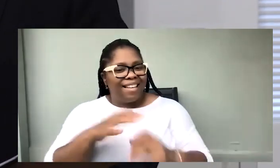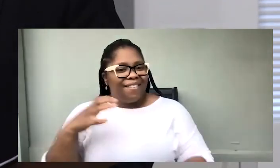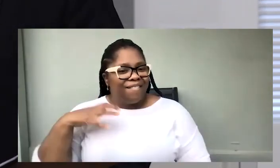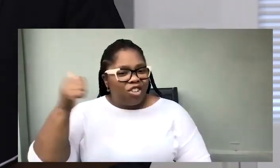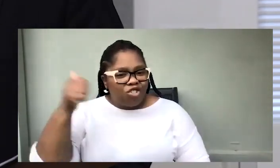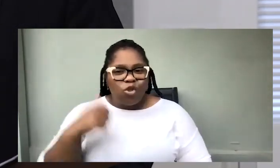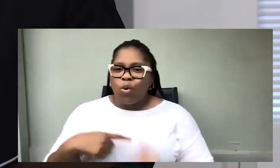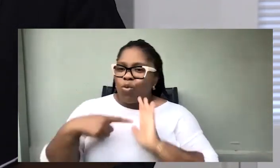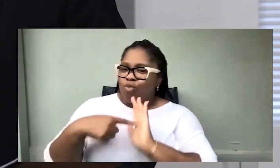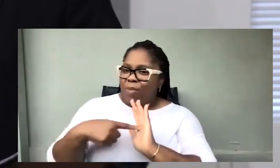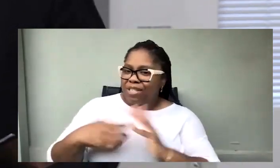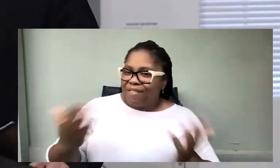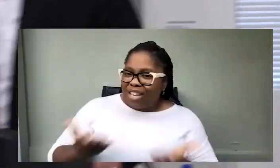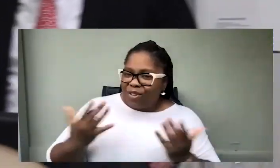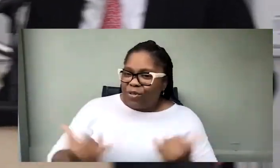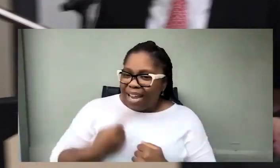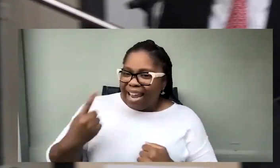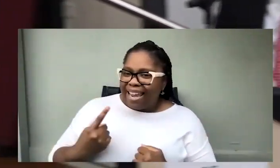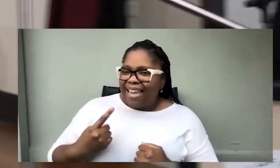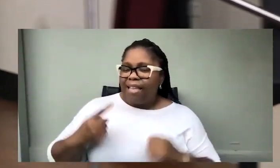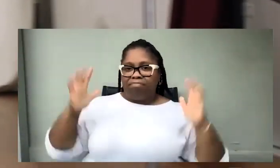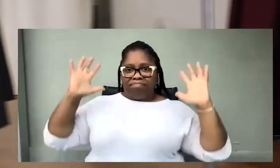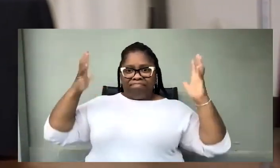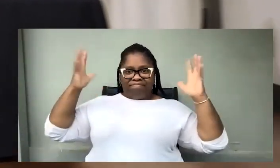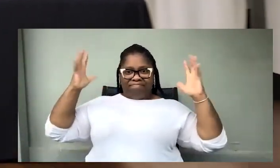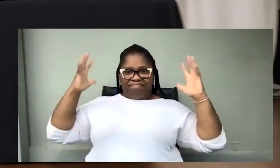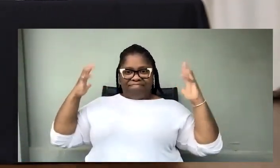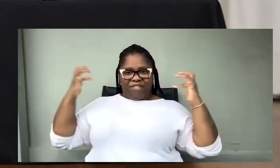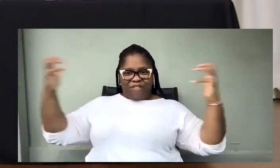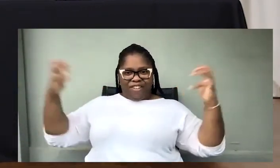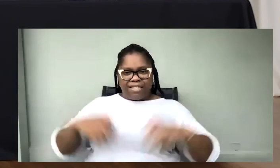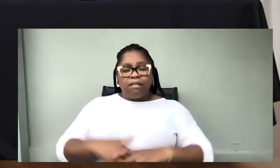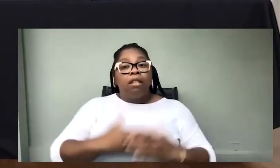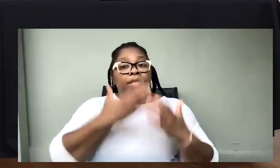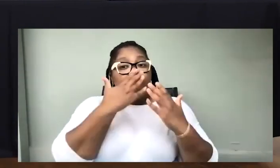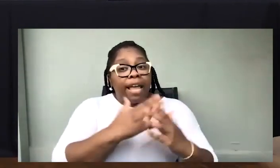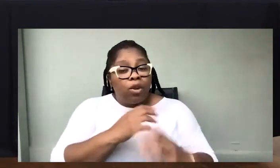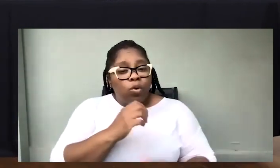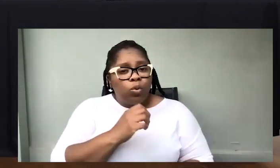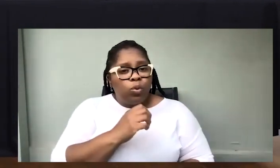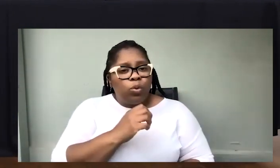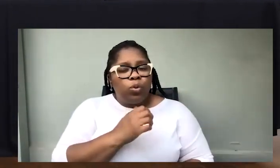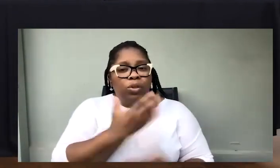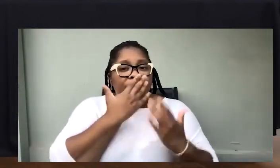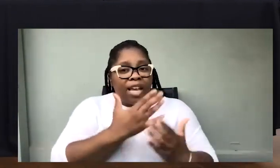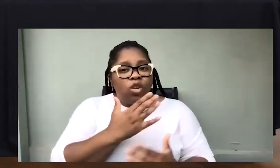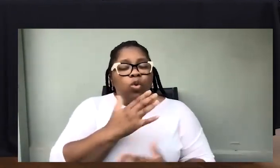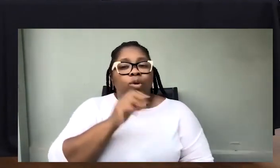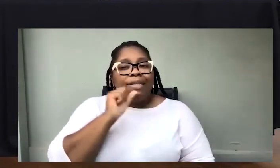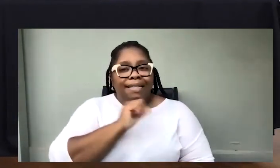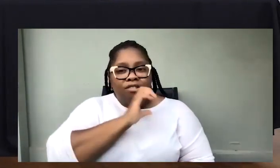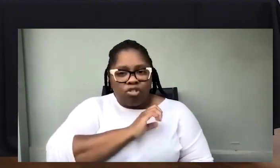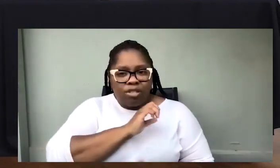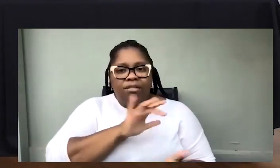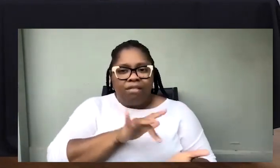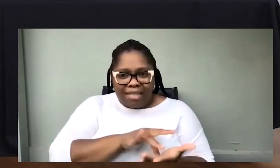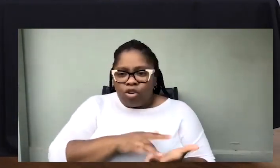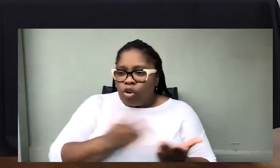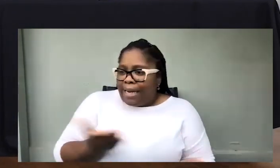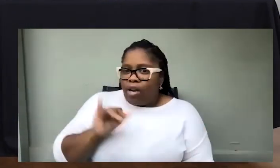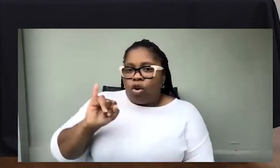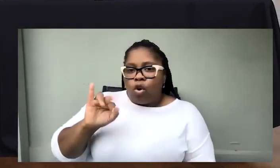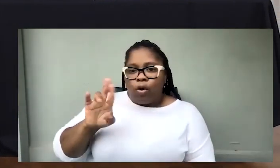the representatives here today. Thank you very much. I'd like to thank the Lakeview Senior Center in Irvine for hosting